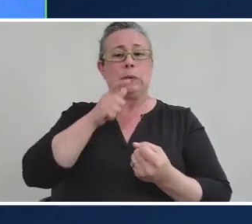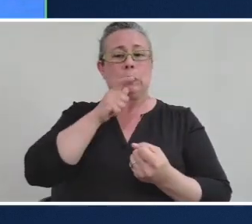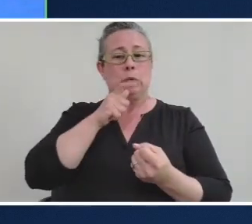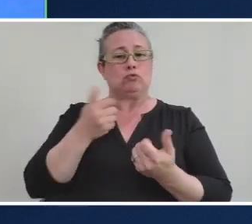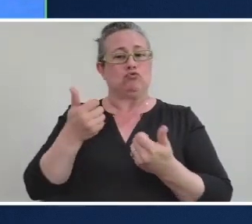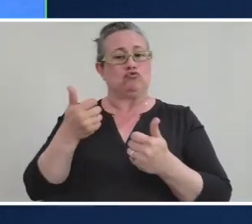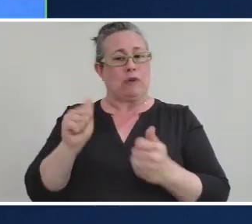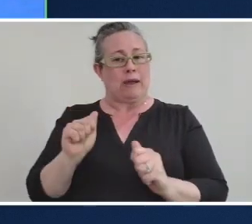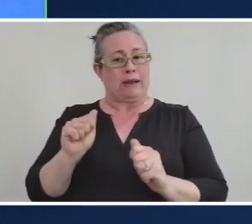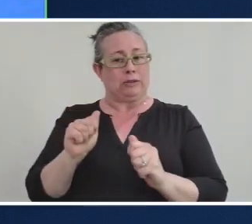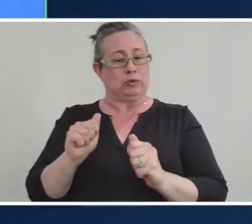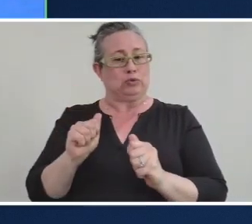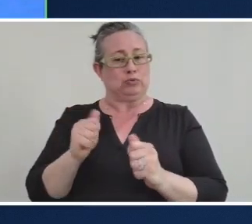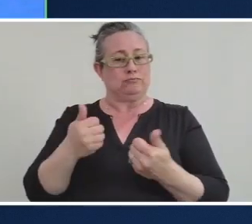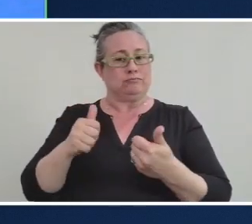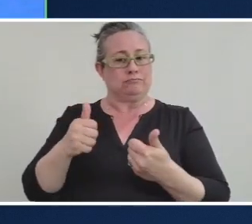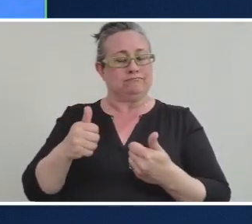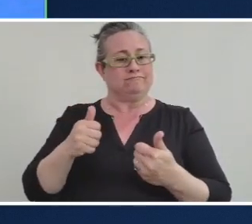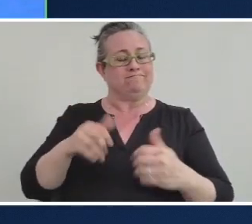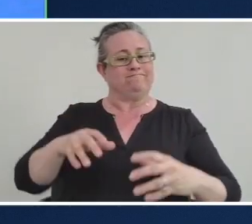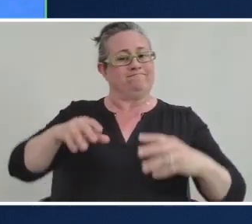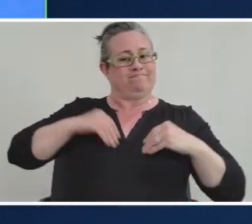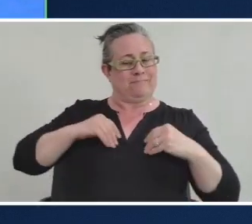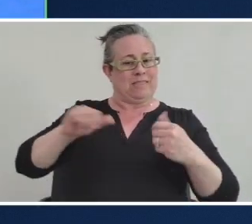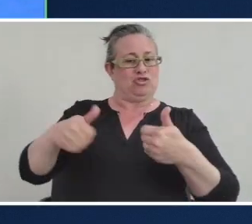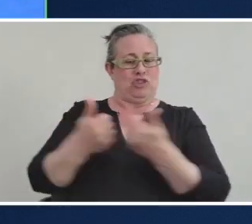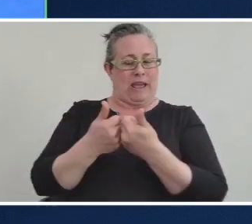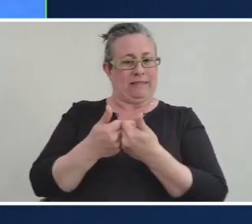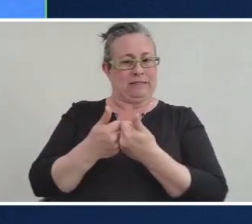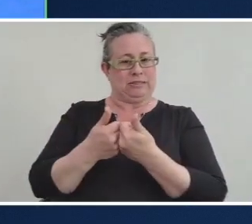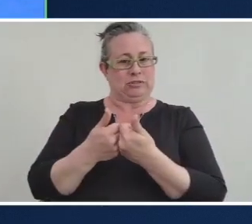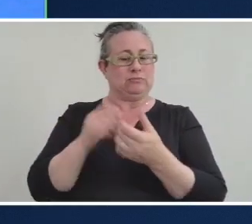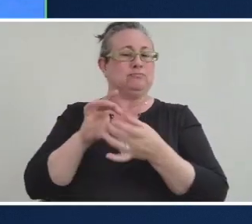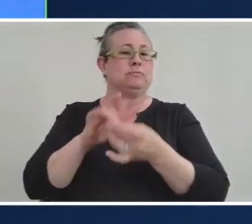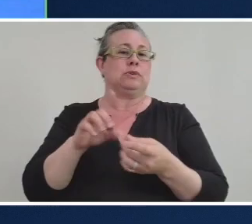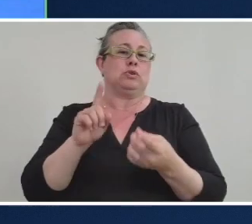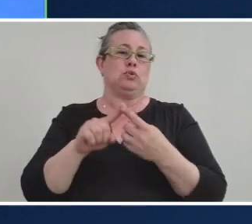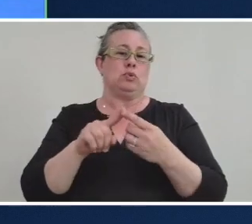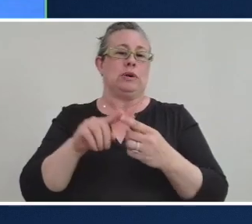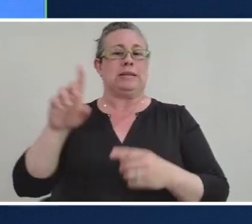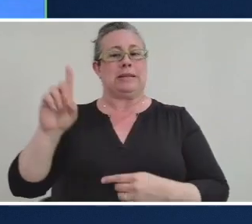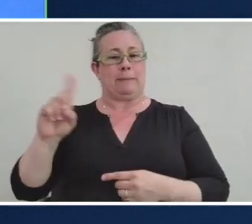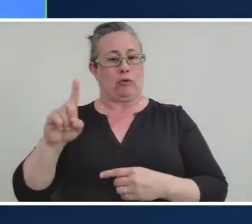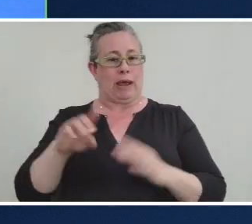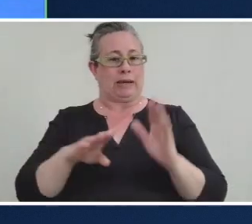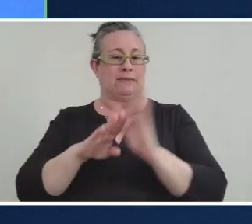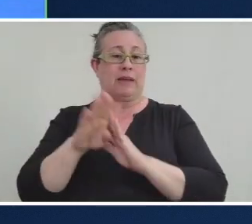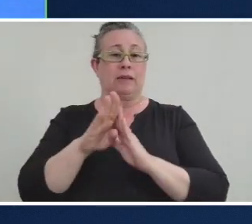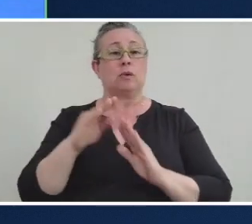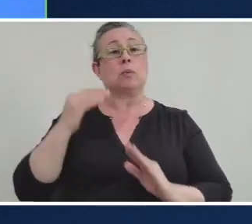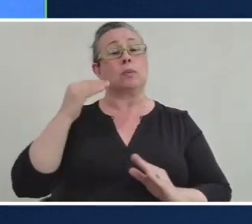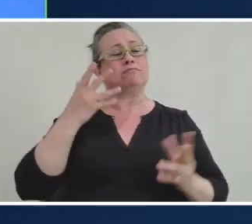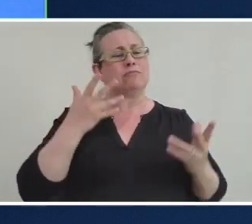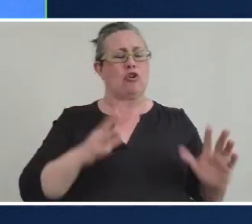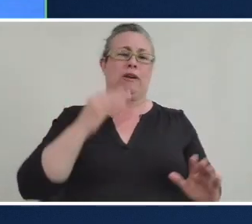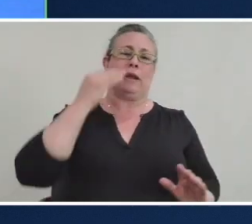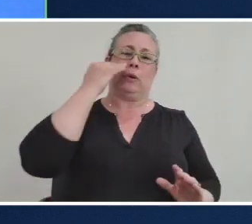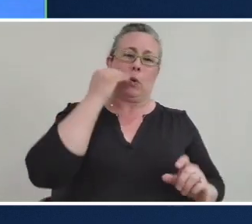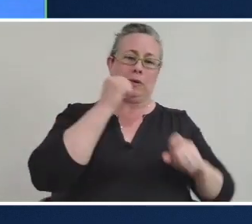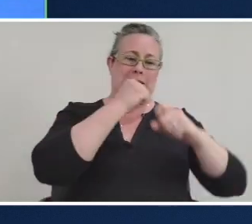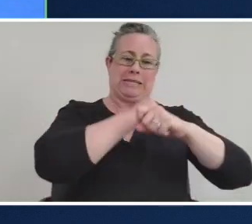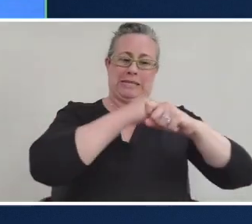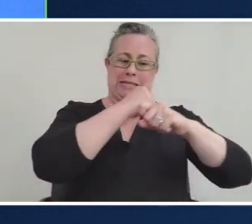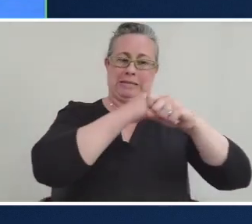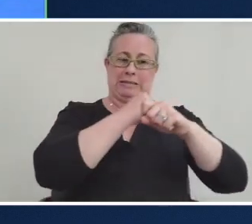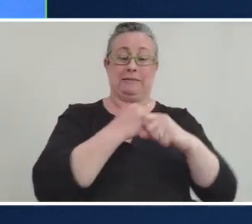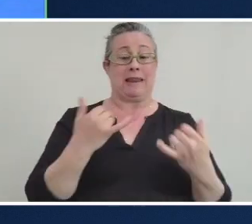facing us today when it comes to democratic development. We all know the statistics. We are in our